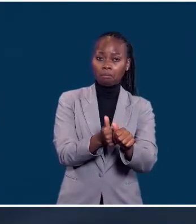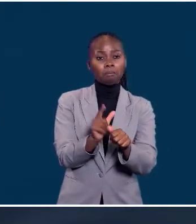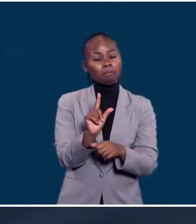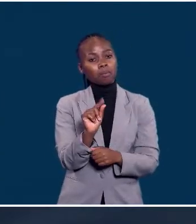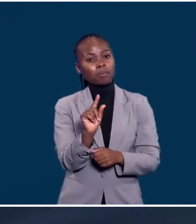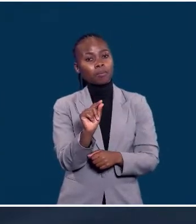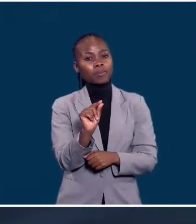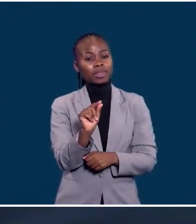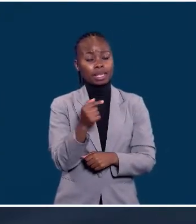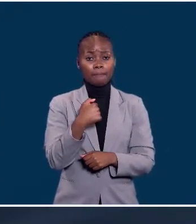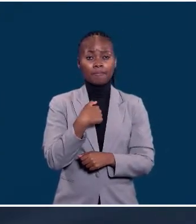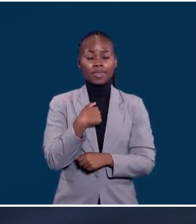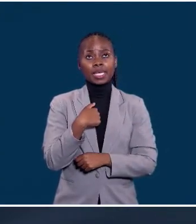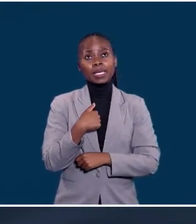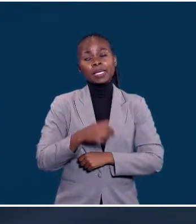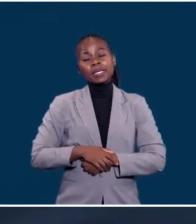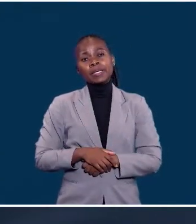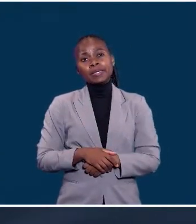And